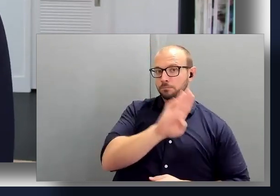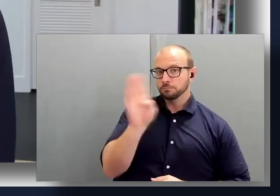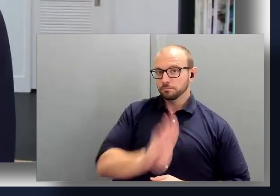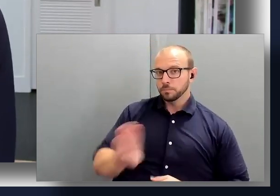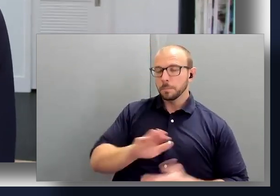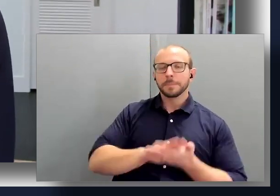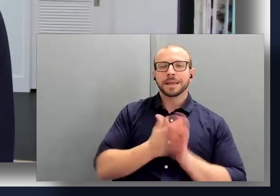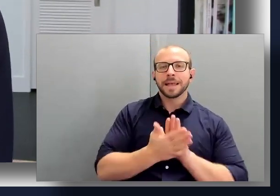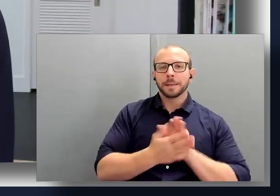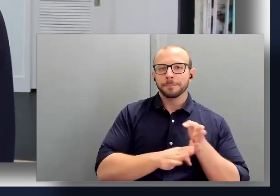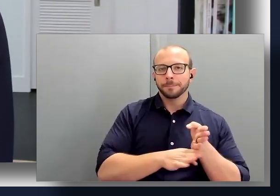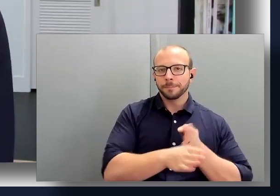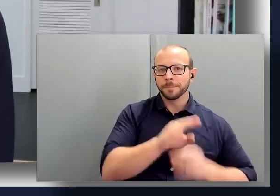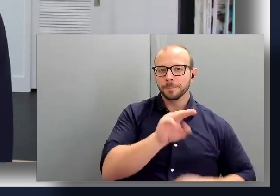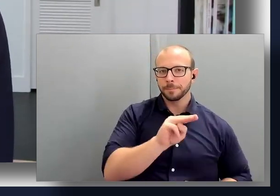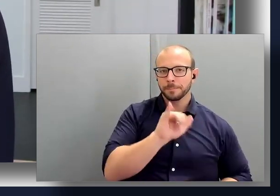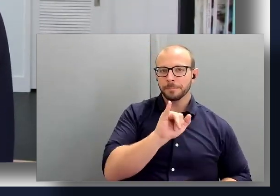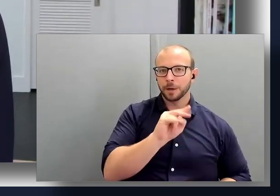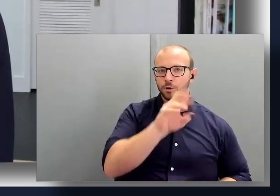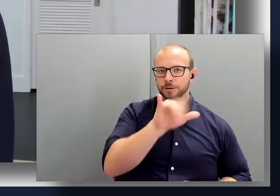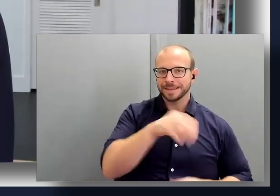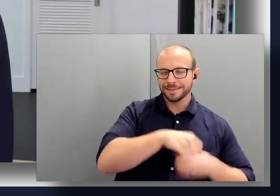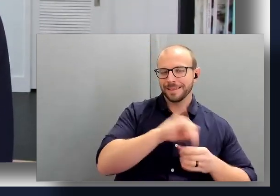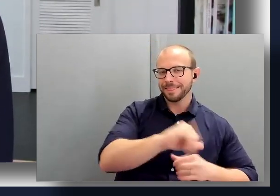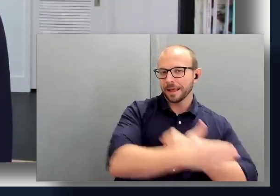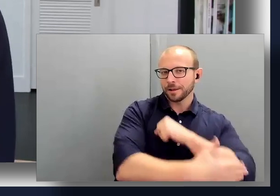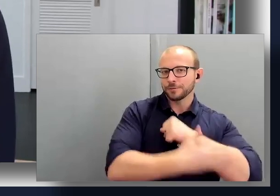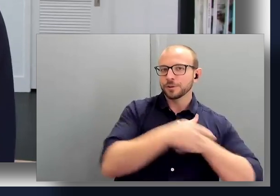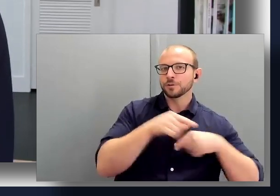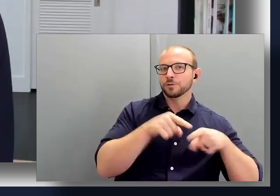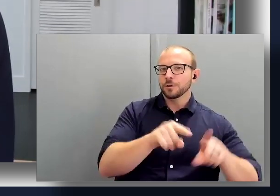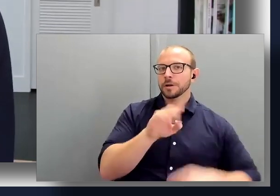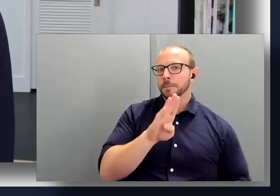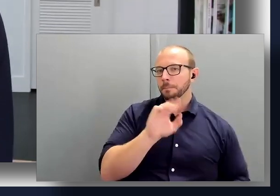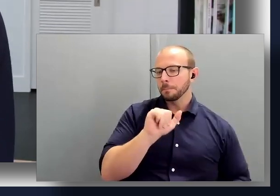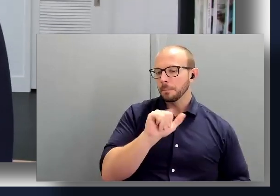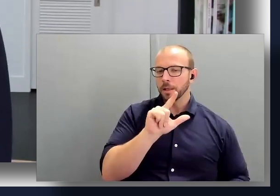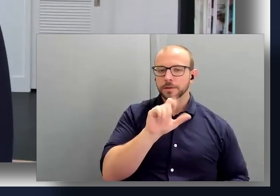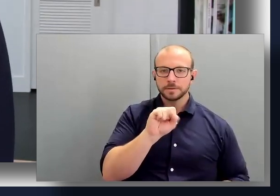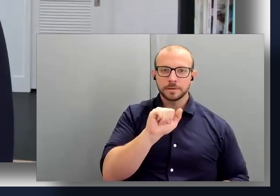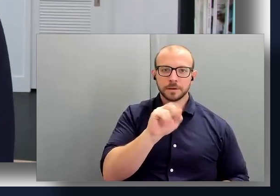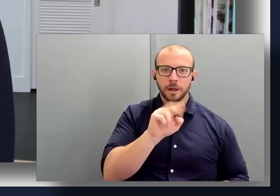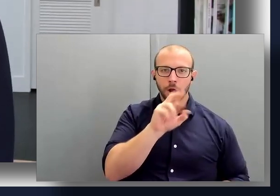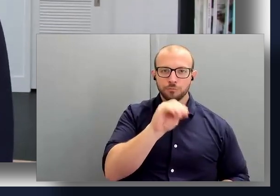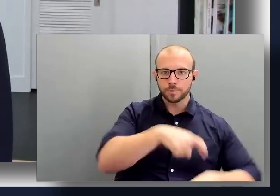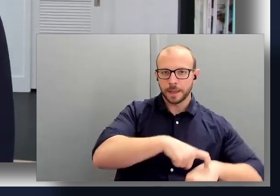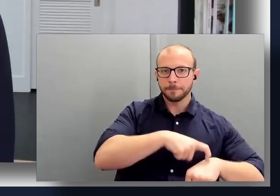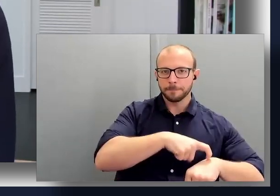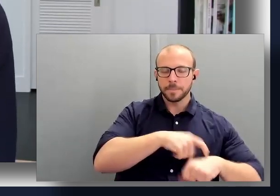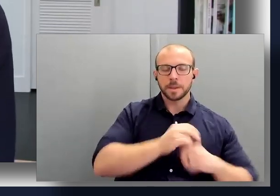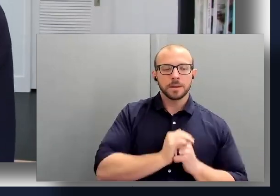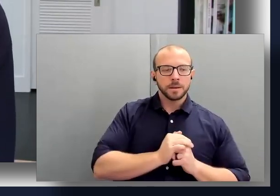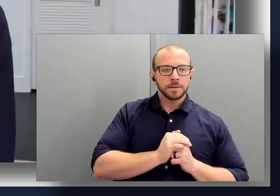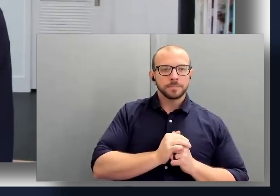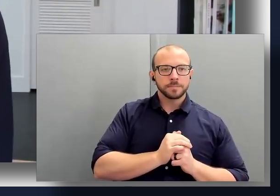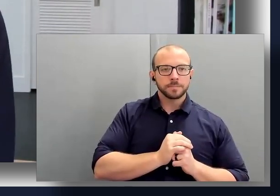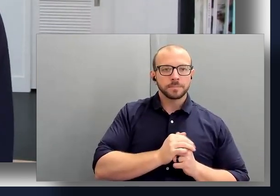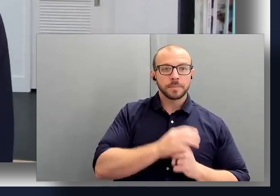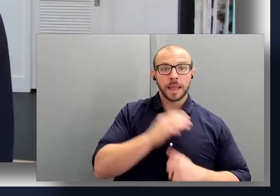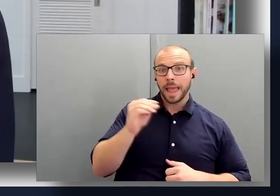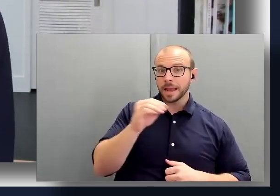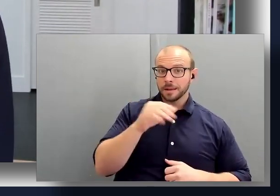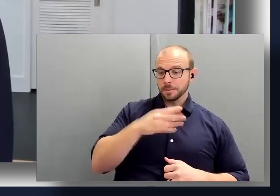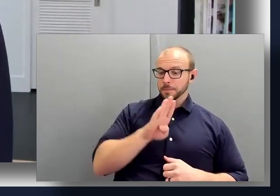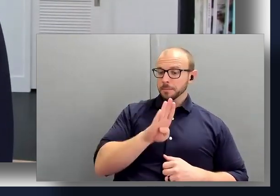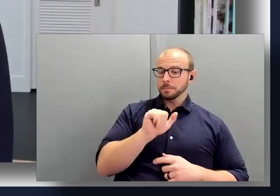for example, became a minority in that country during the Bolsonaro era. And the source